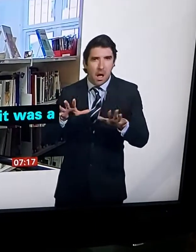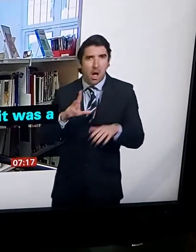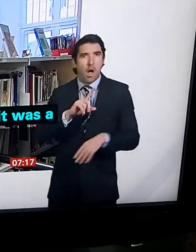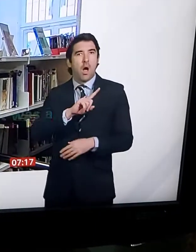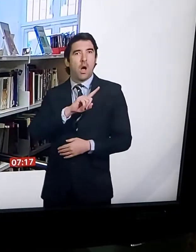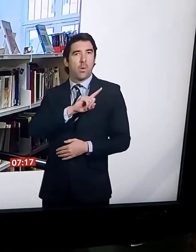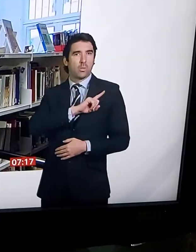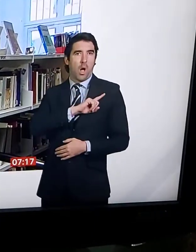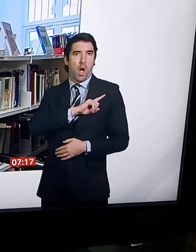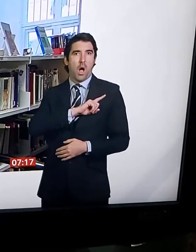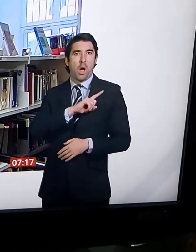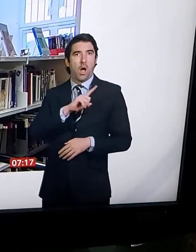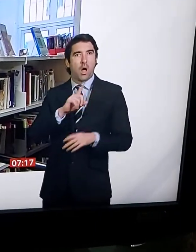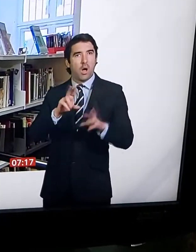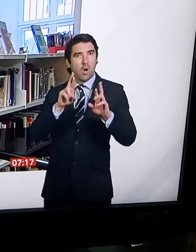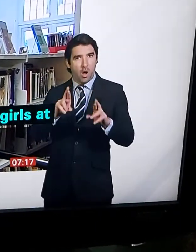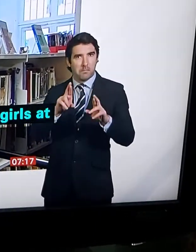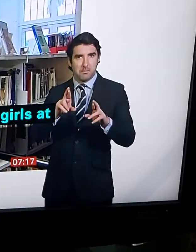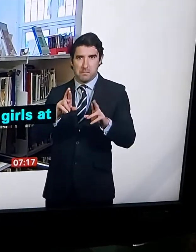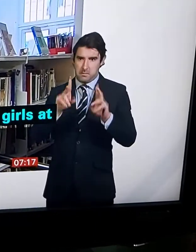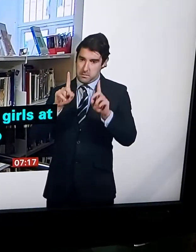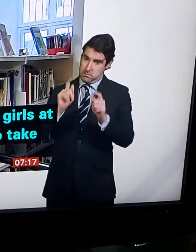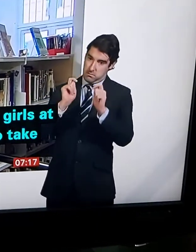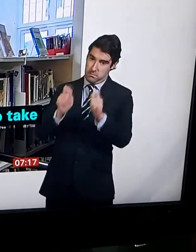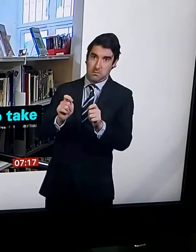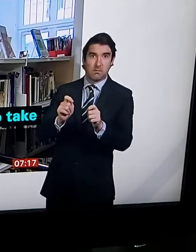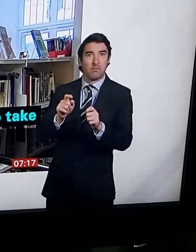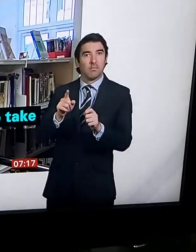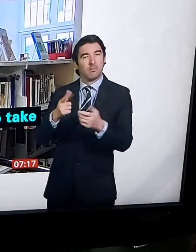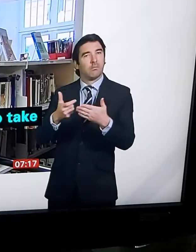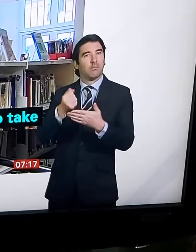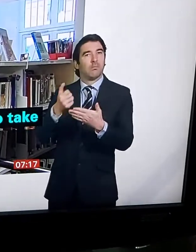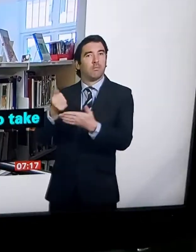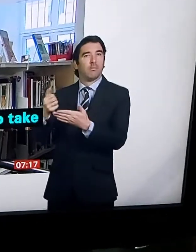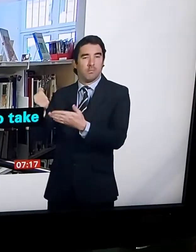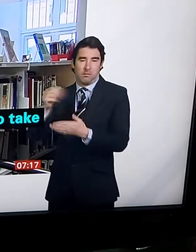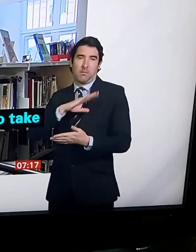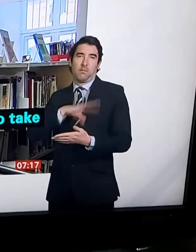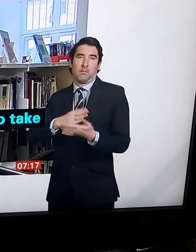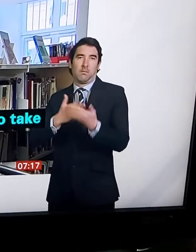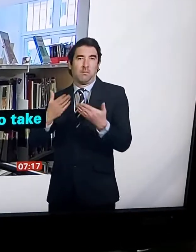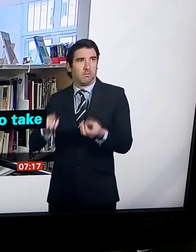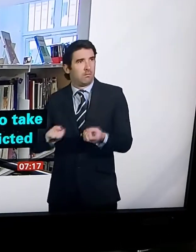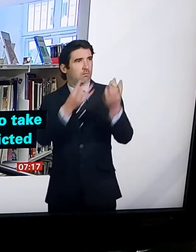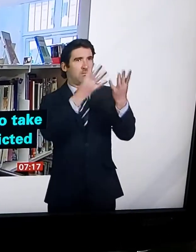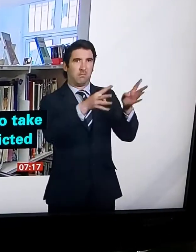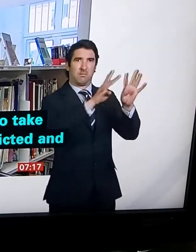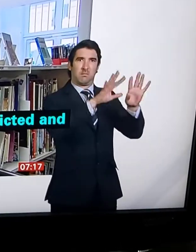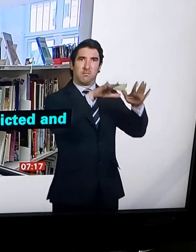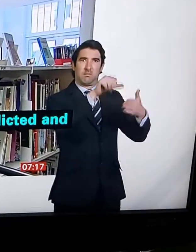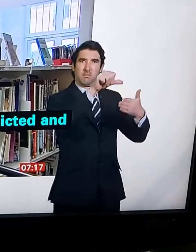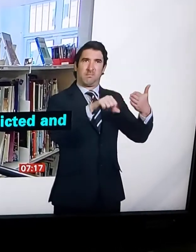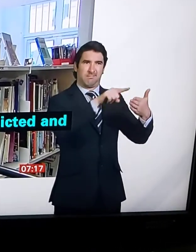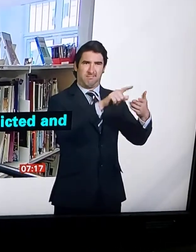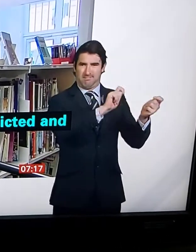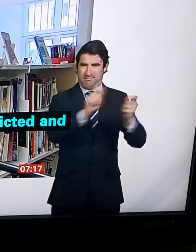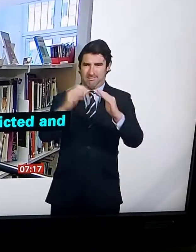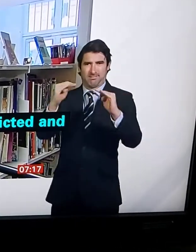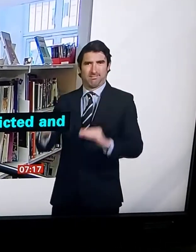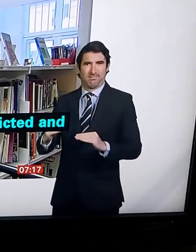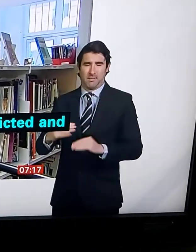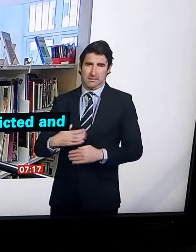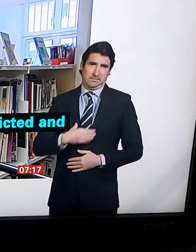the subjects that they were predicted, and that makes a massive difference. Obviously, I think it's been if you look at a